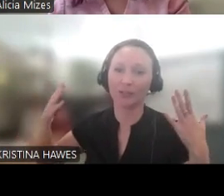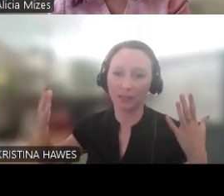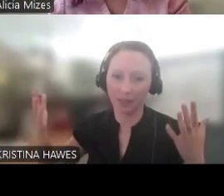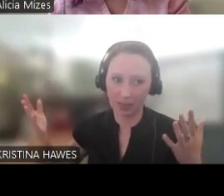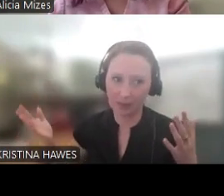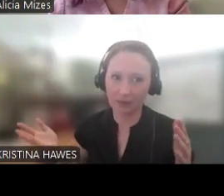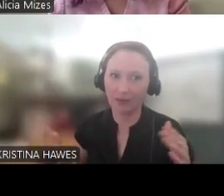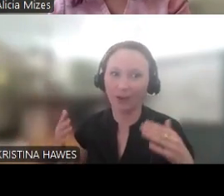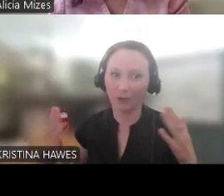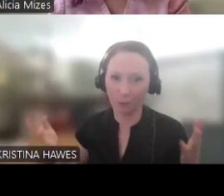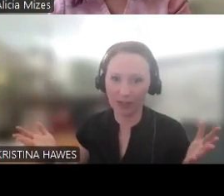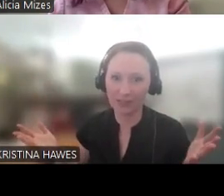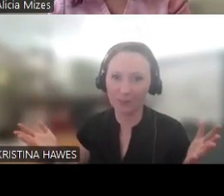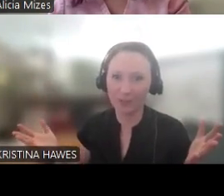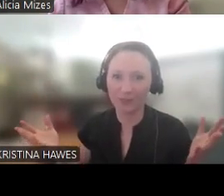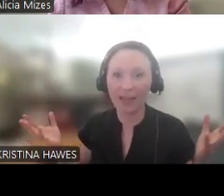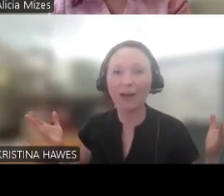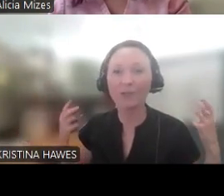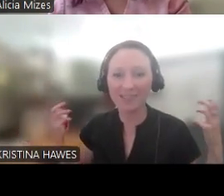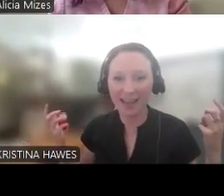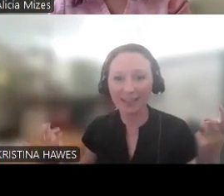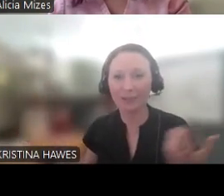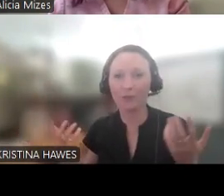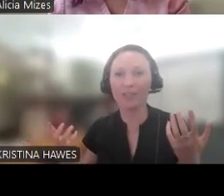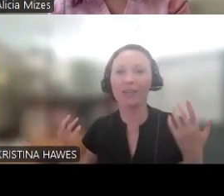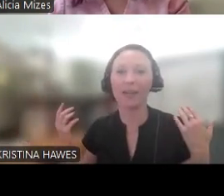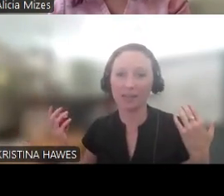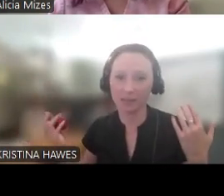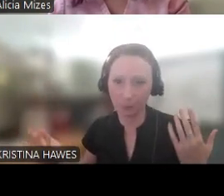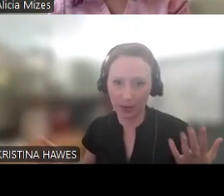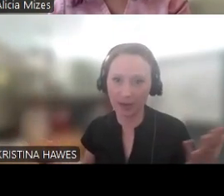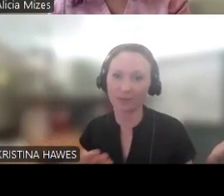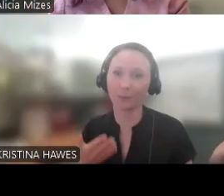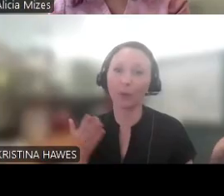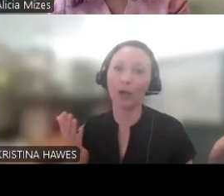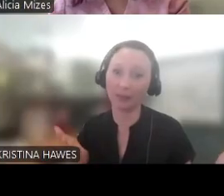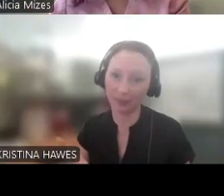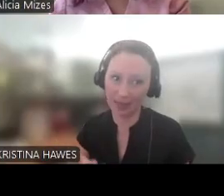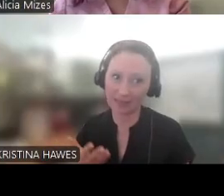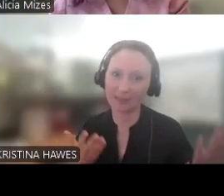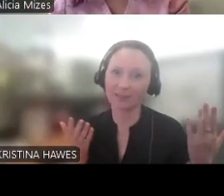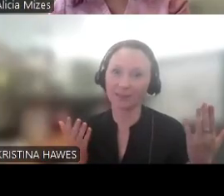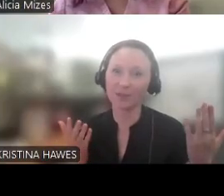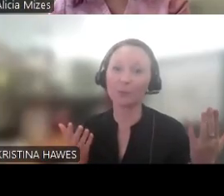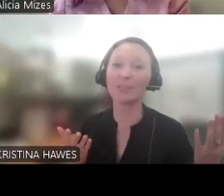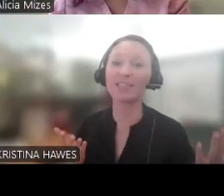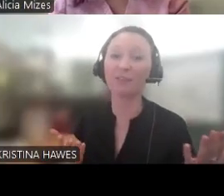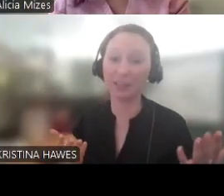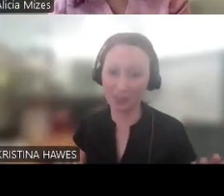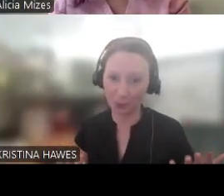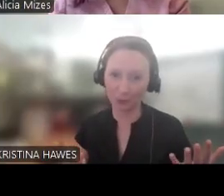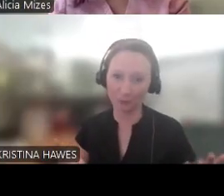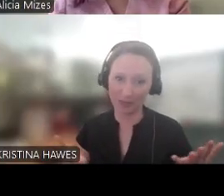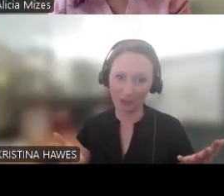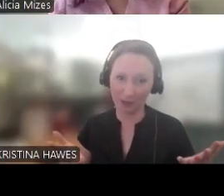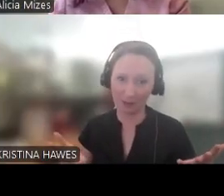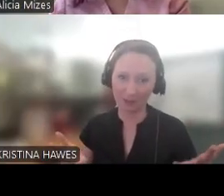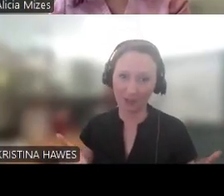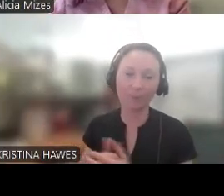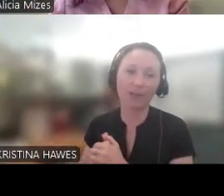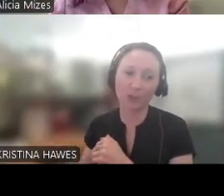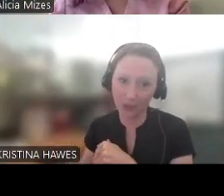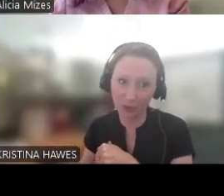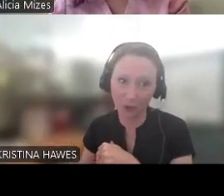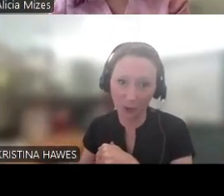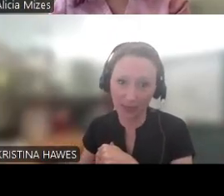to yes, avoid as much of the outside UV as possible Yeah. unless specifically told by your